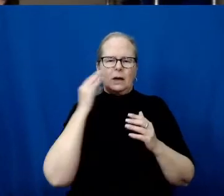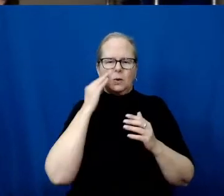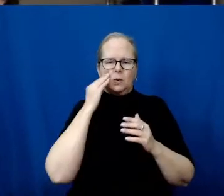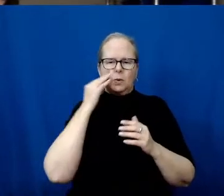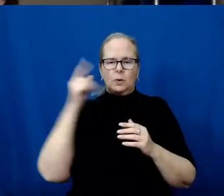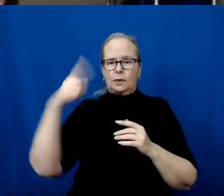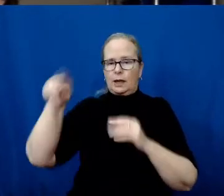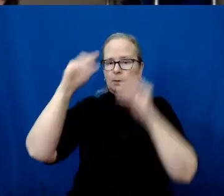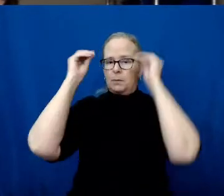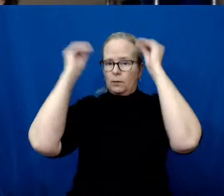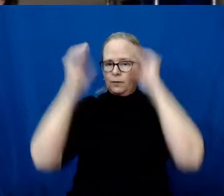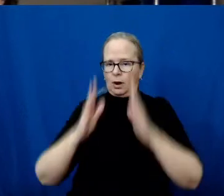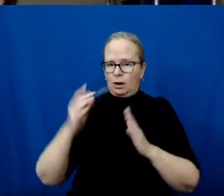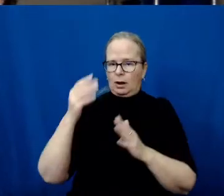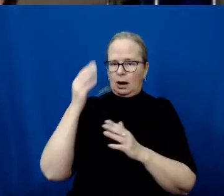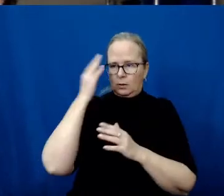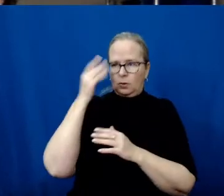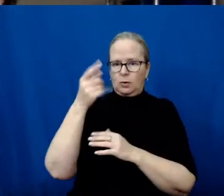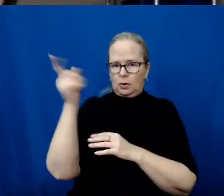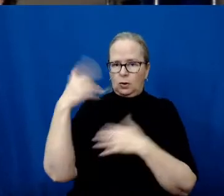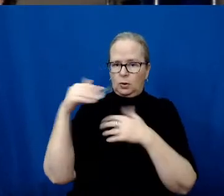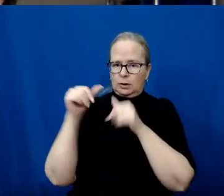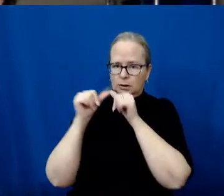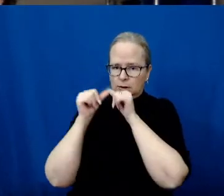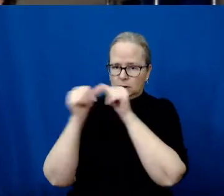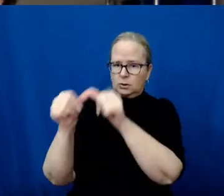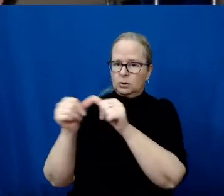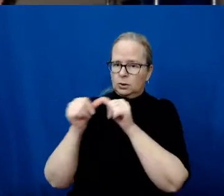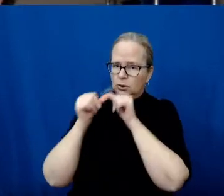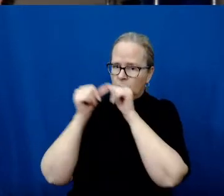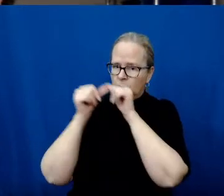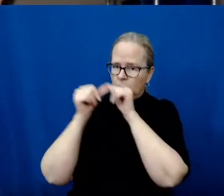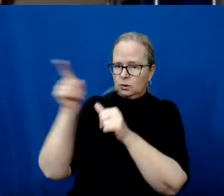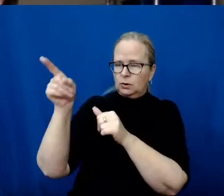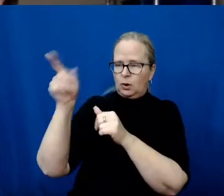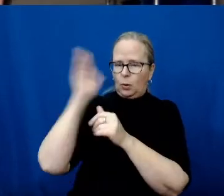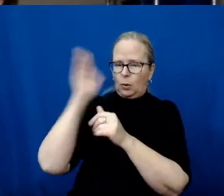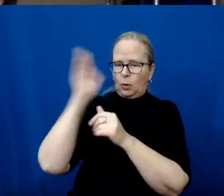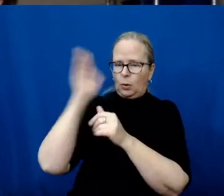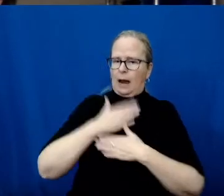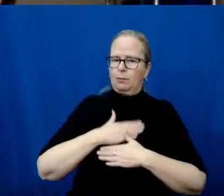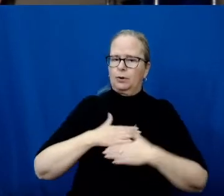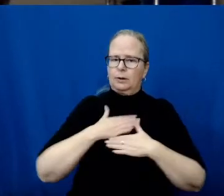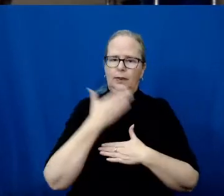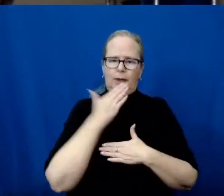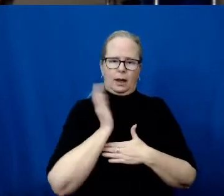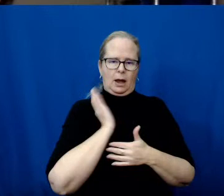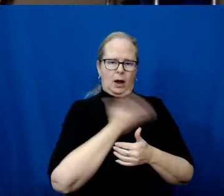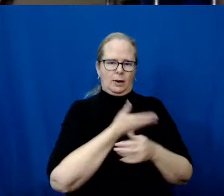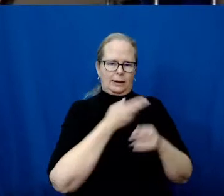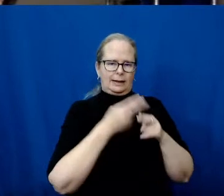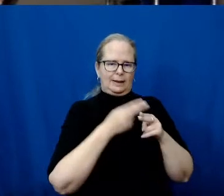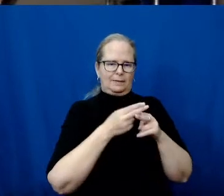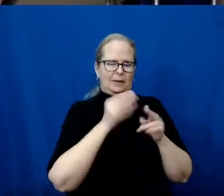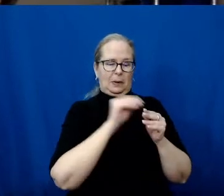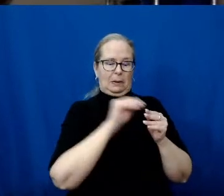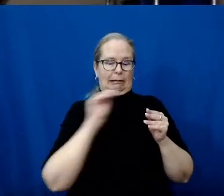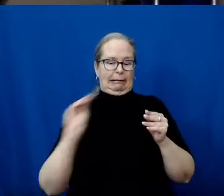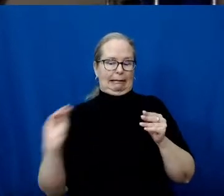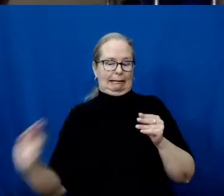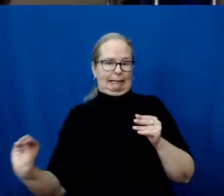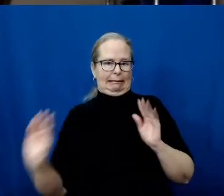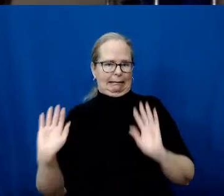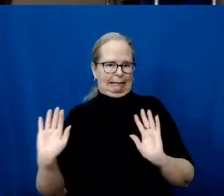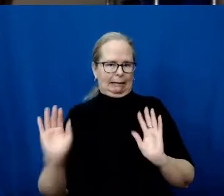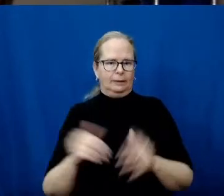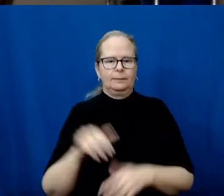away from Ryan's story in terms of thumbs up? This is just great. I mean, preparation. I mean, when